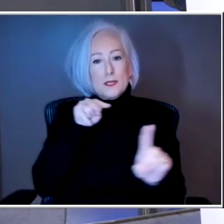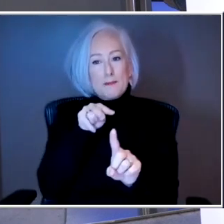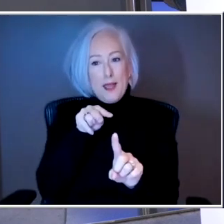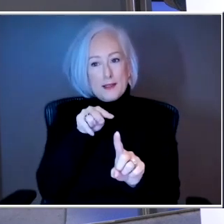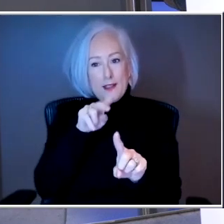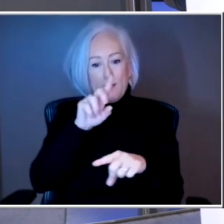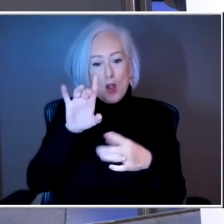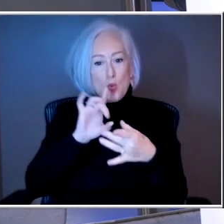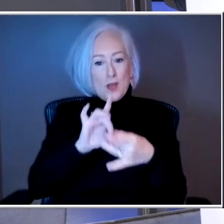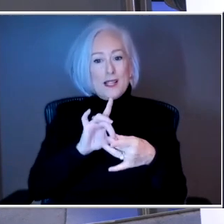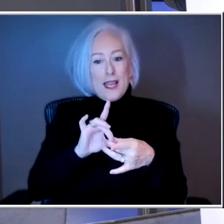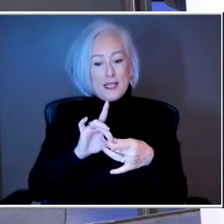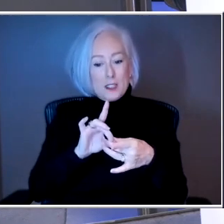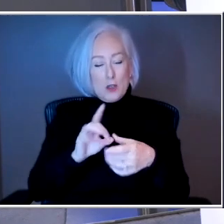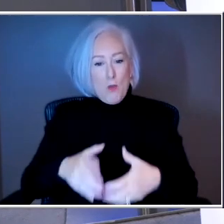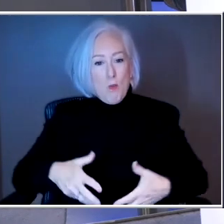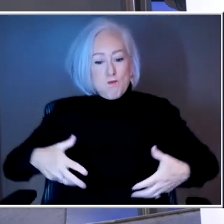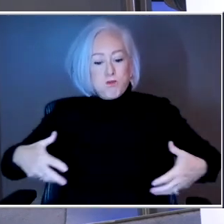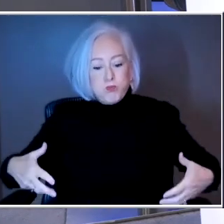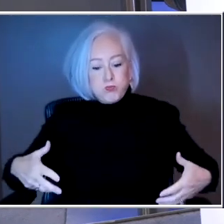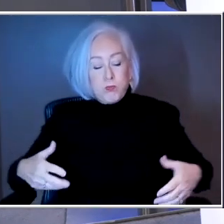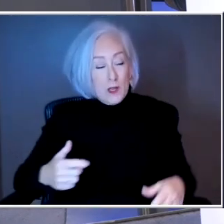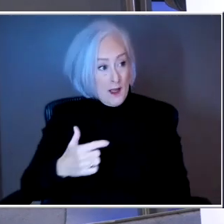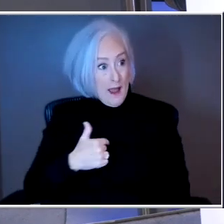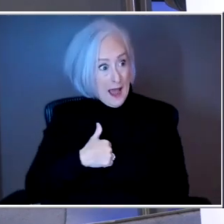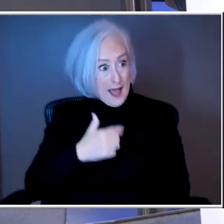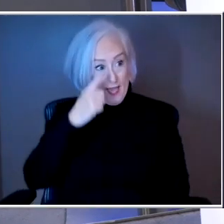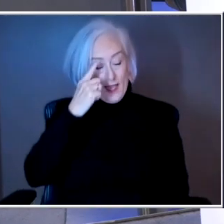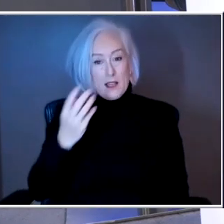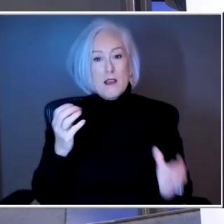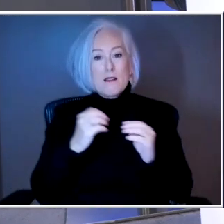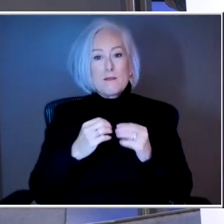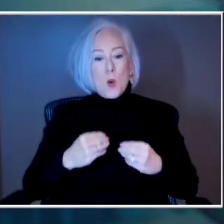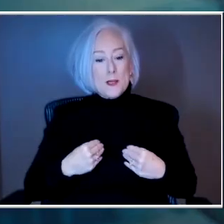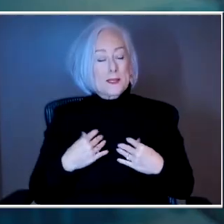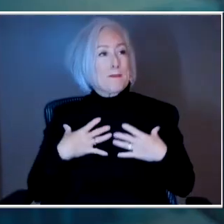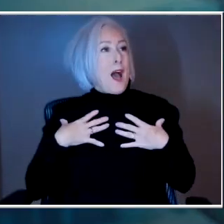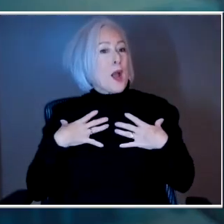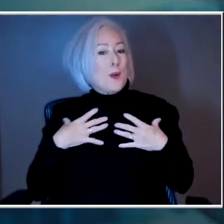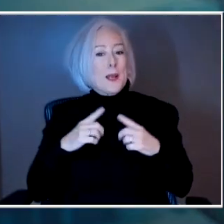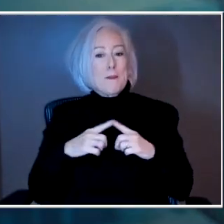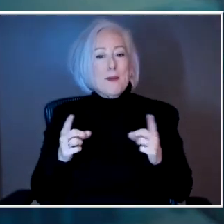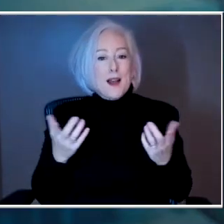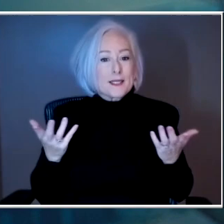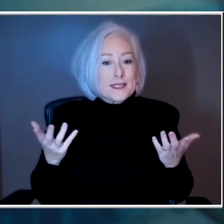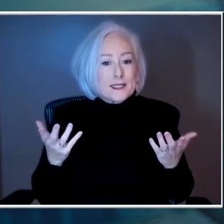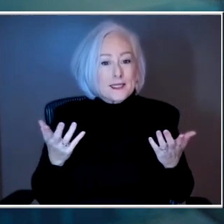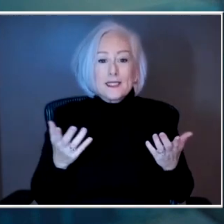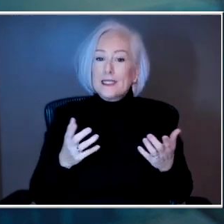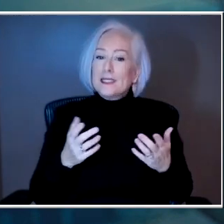very inspiring, but it's coming from me, which is a different perspective. Yeah, I think I watch them because they're inspiring too.